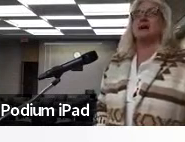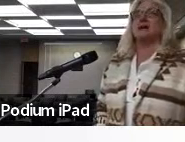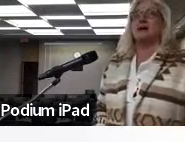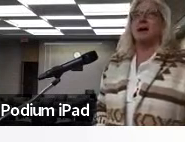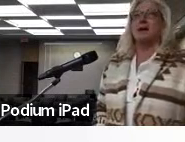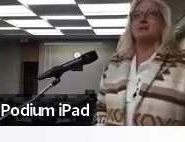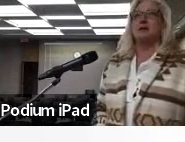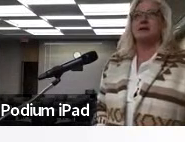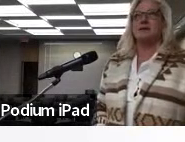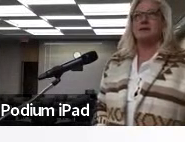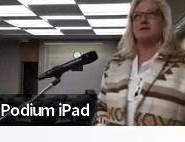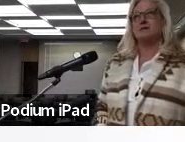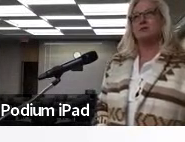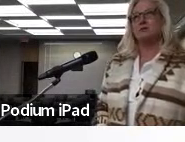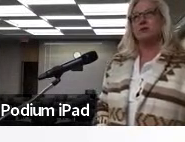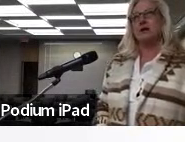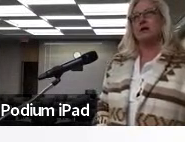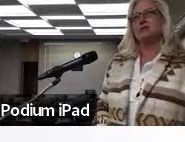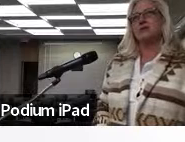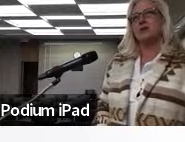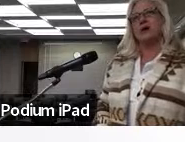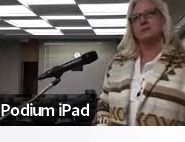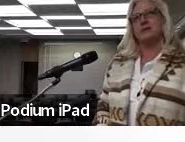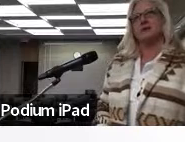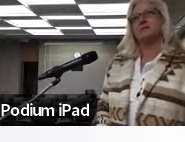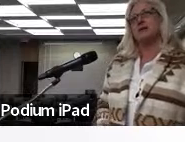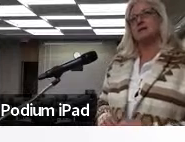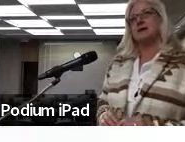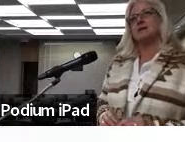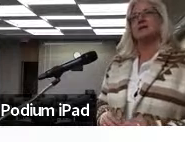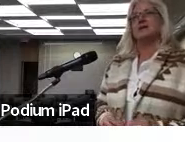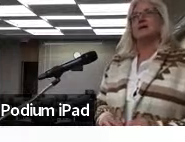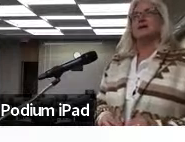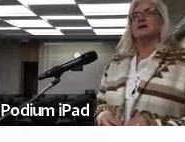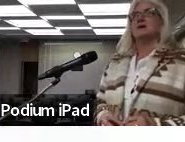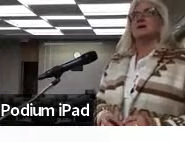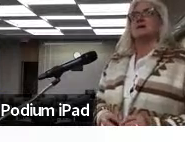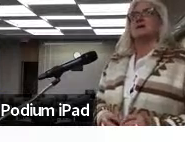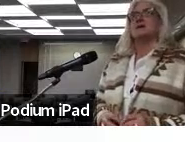to talk to you tonight about extended school year and our summer update.